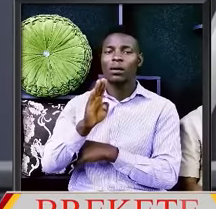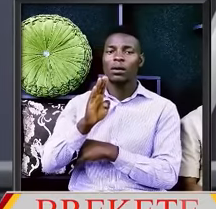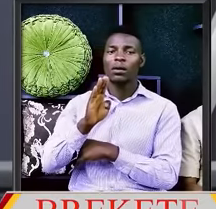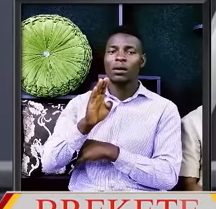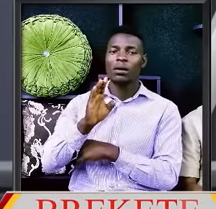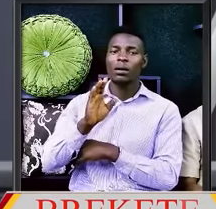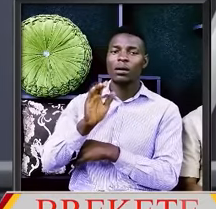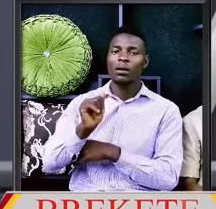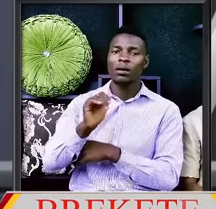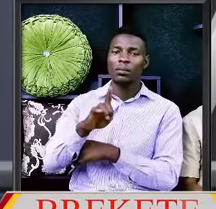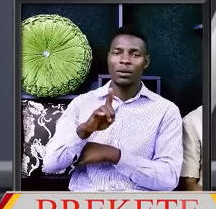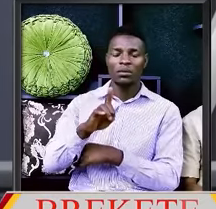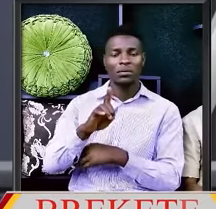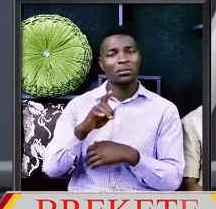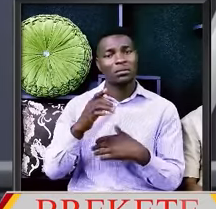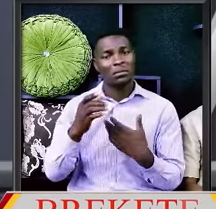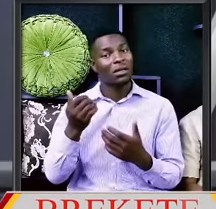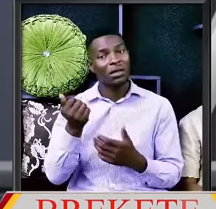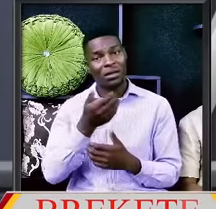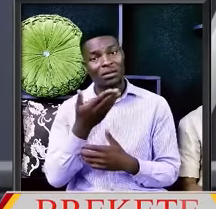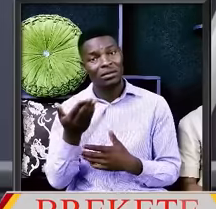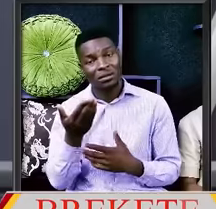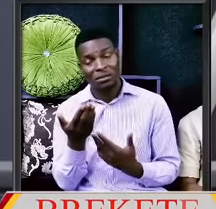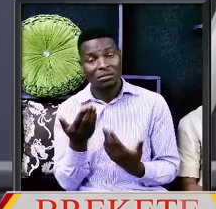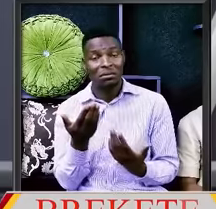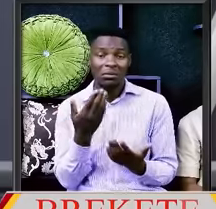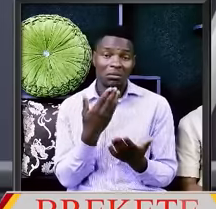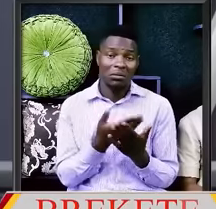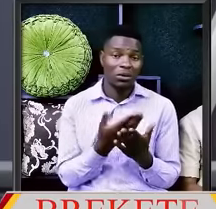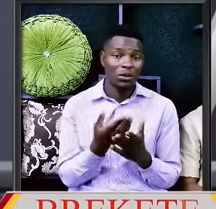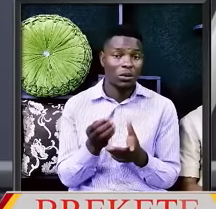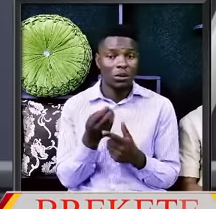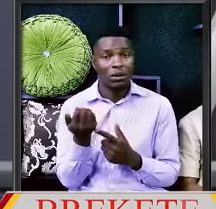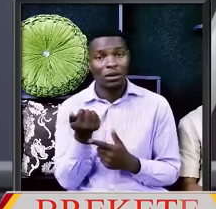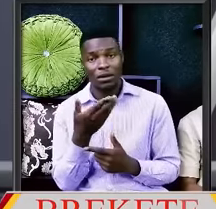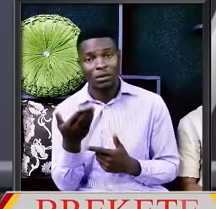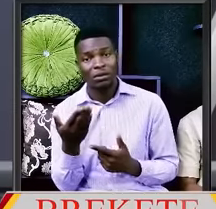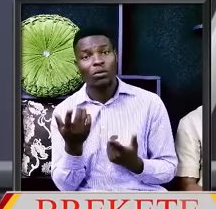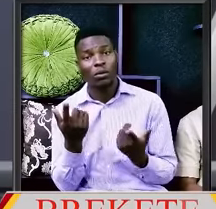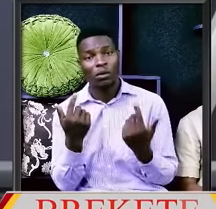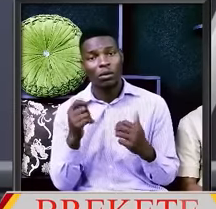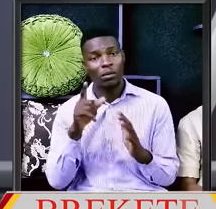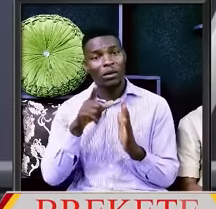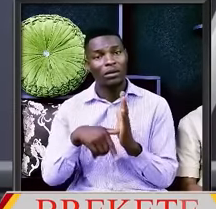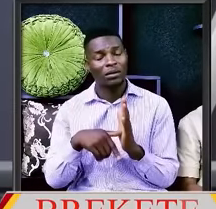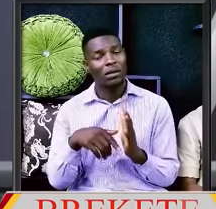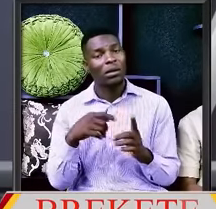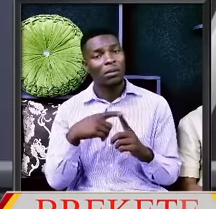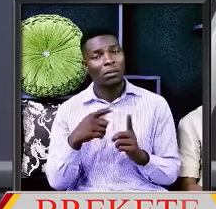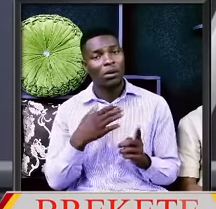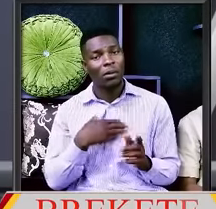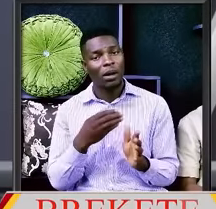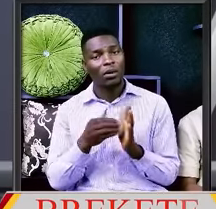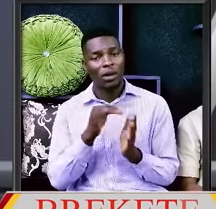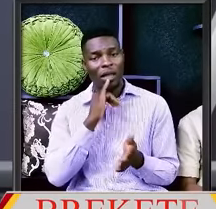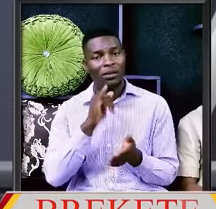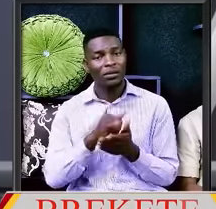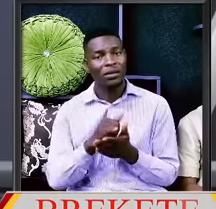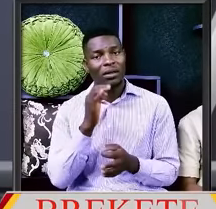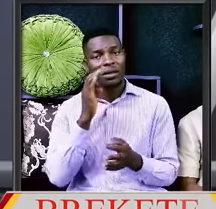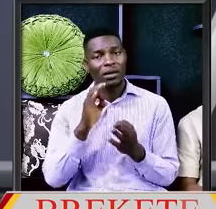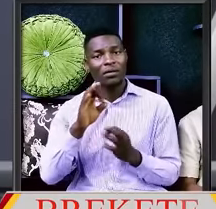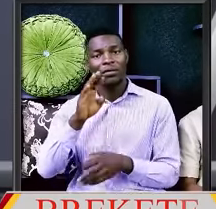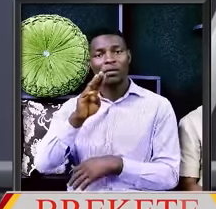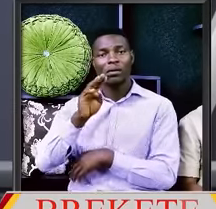royalty, money, and the rest go come later. But our own, be say, if Mohbad no be normal die, he